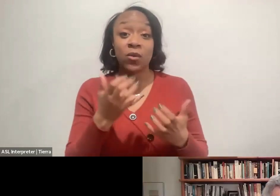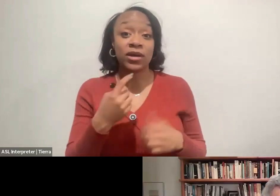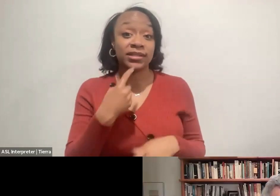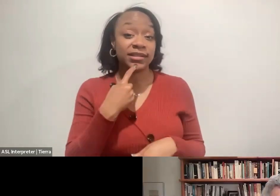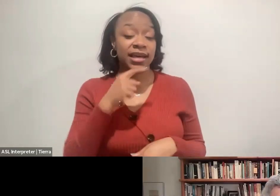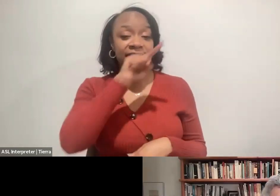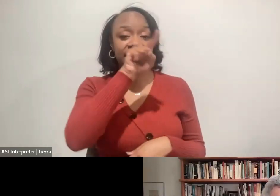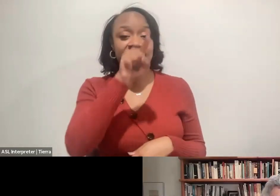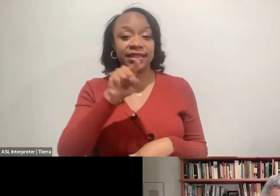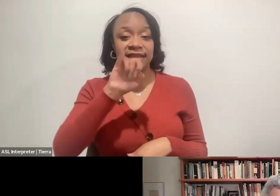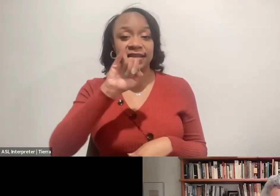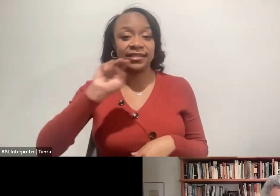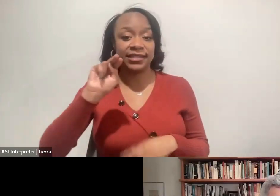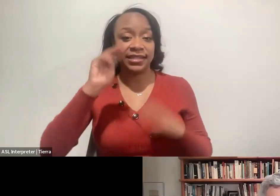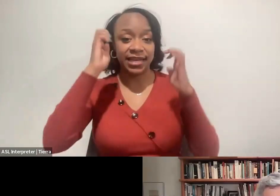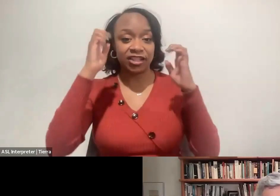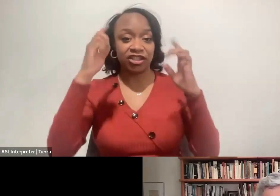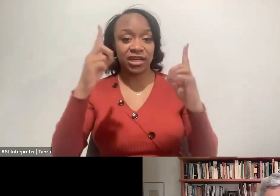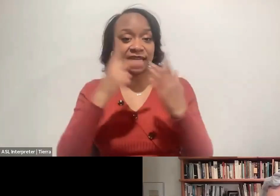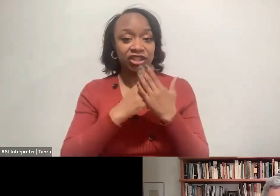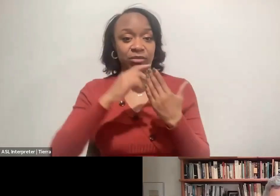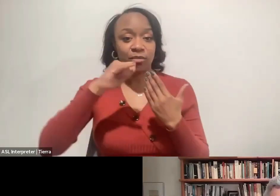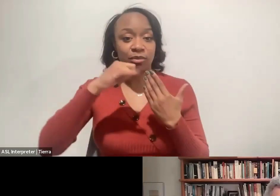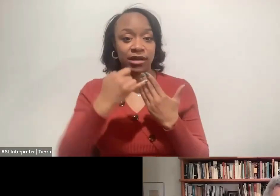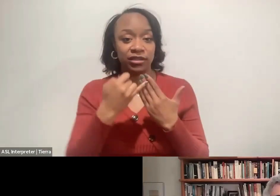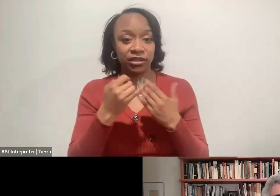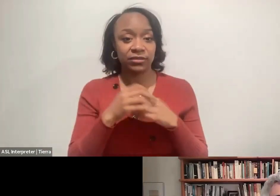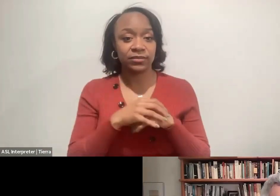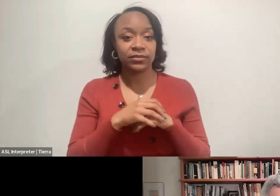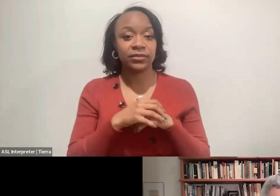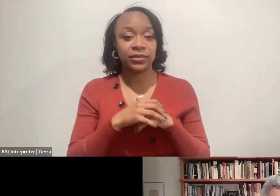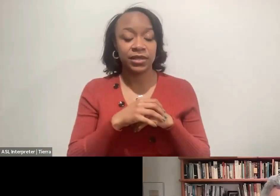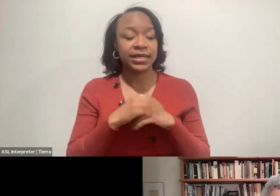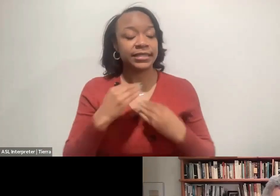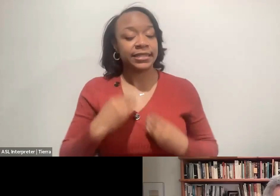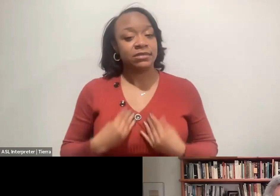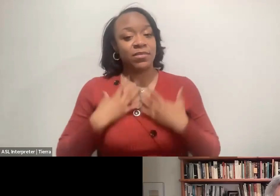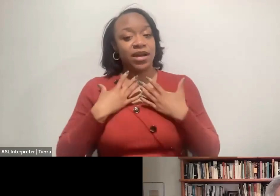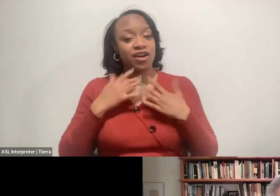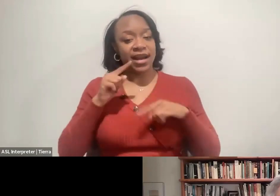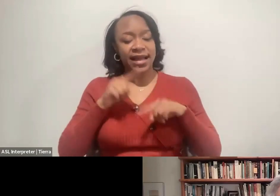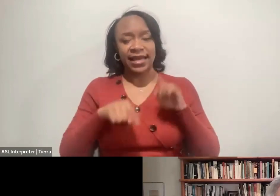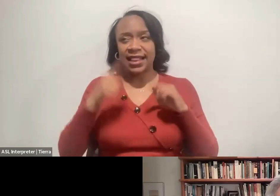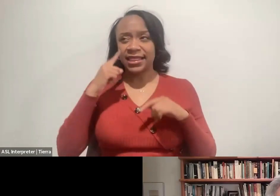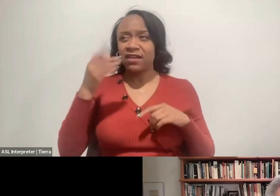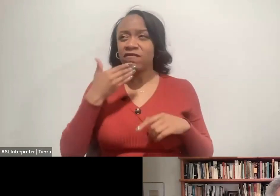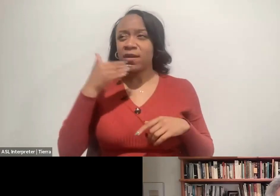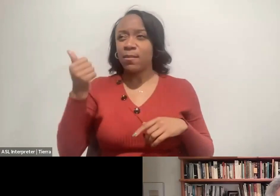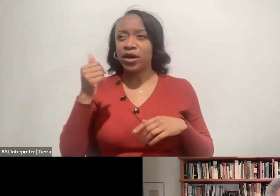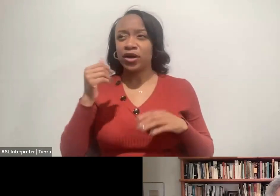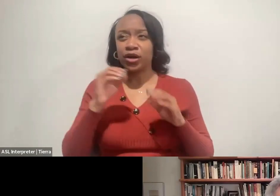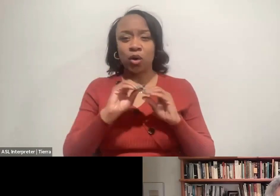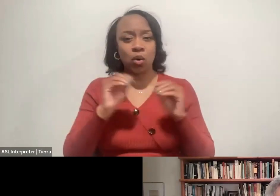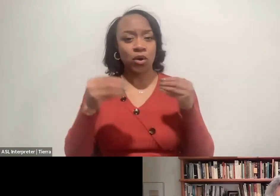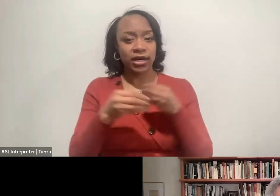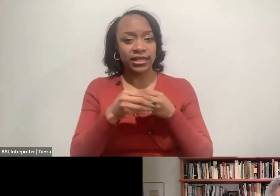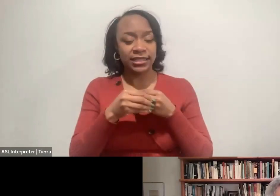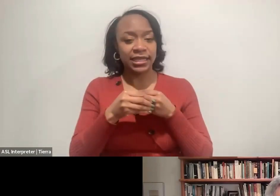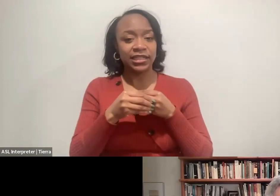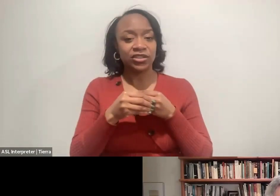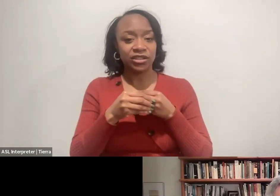Zinn Education Project is really inspiring, and I can't think of a better organization to be